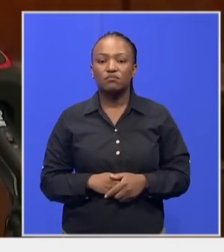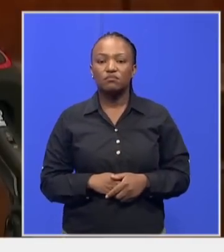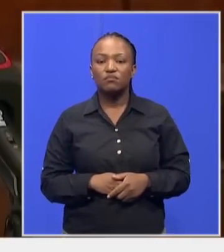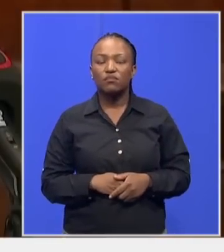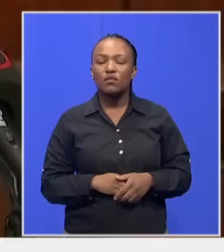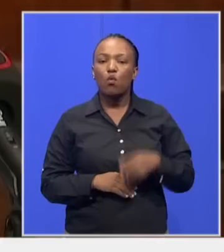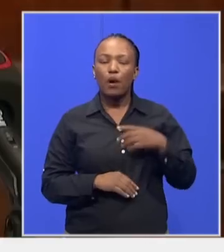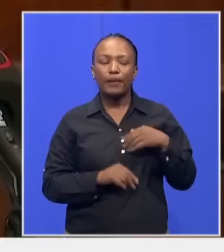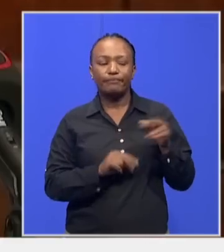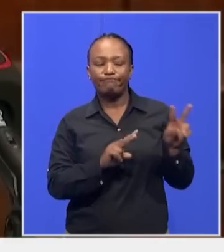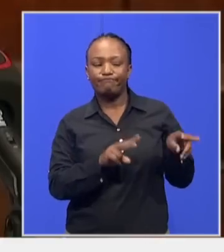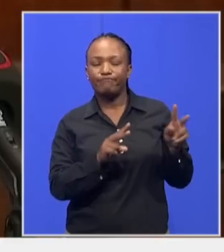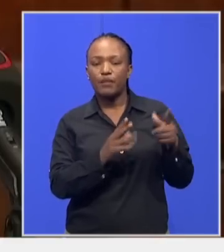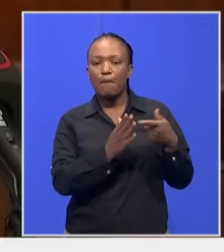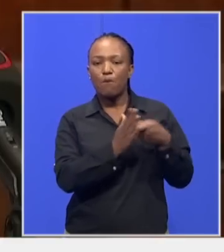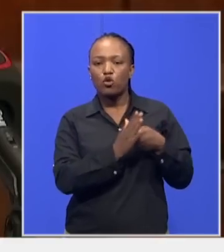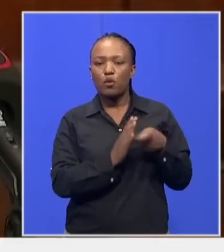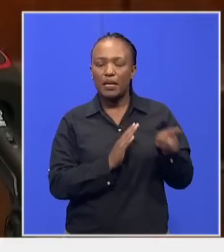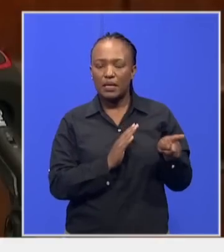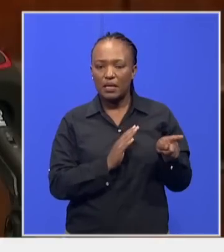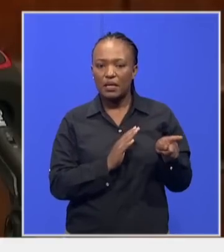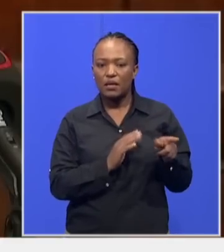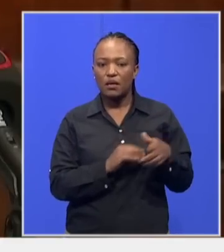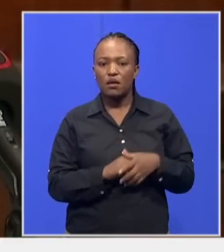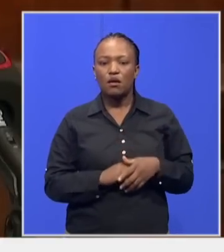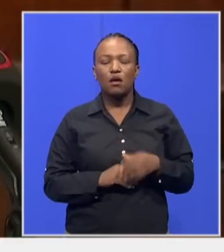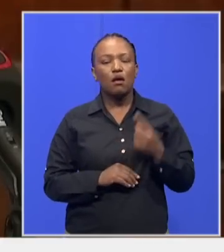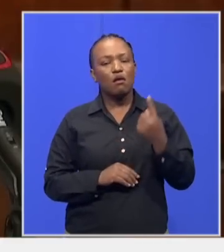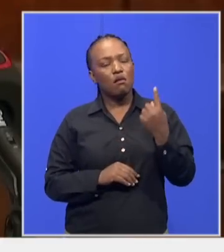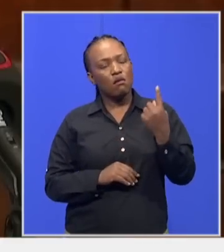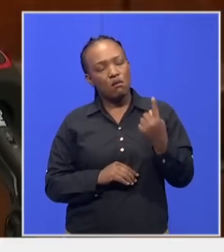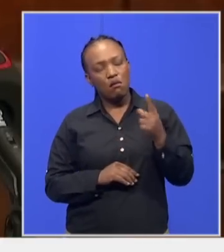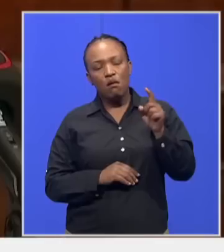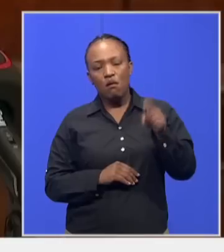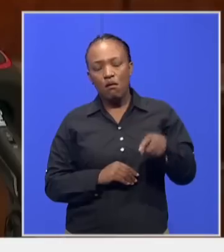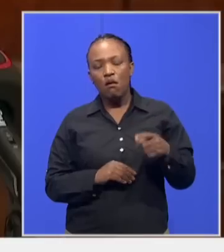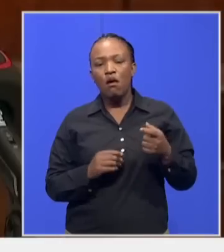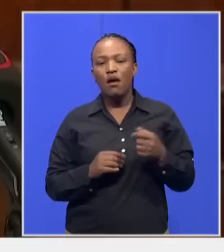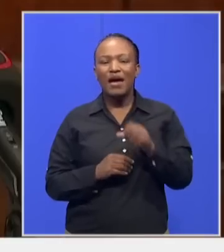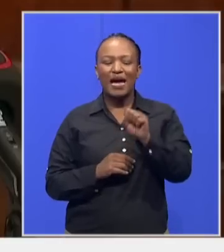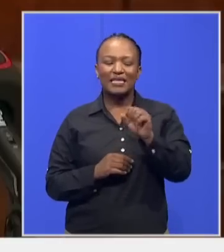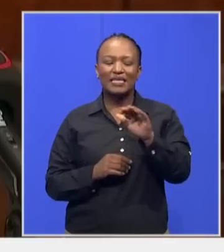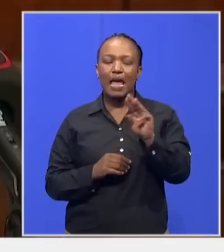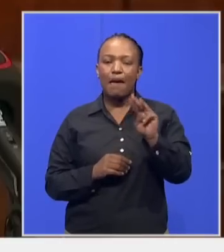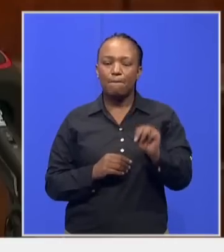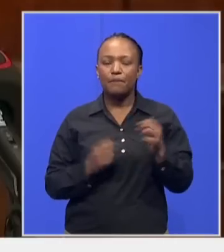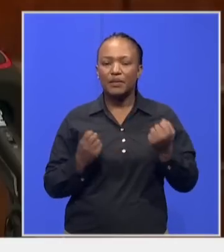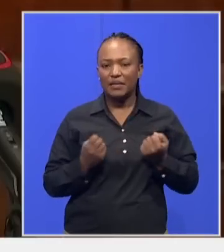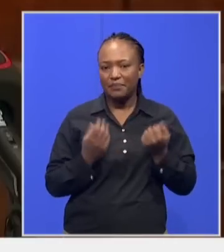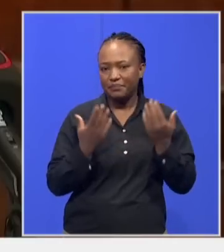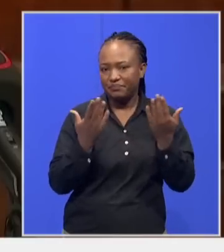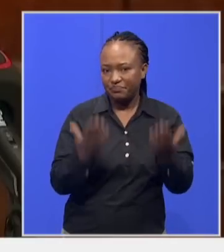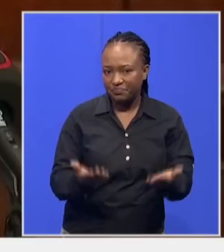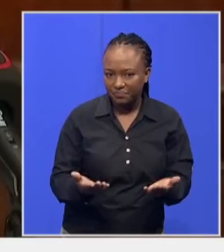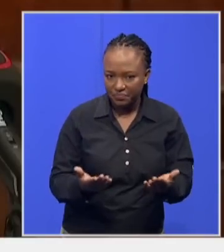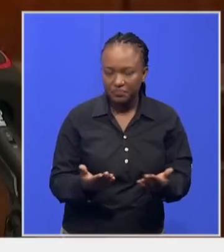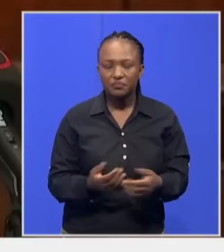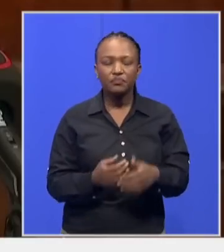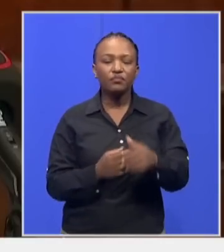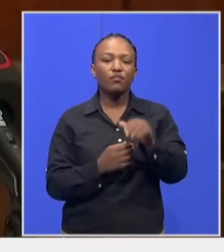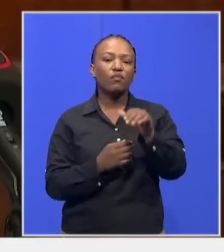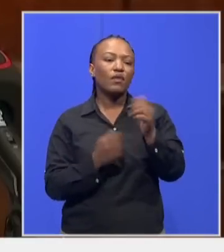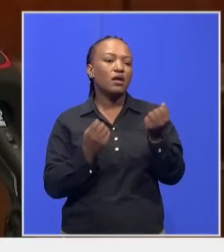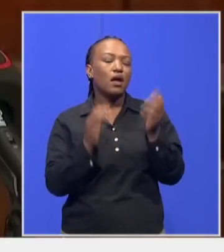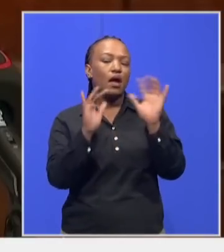procurement, because one of the things they have to do, they've got their supplier database, they go out to suppliers, this is the